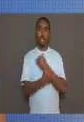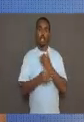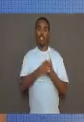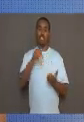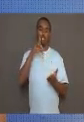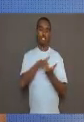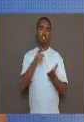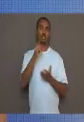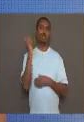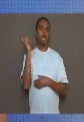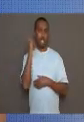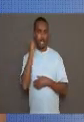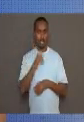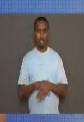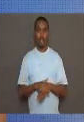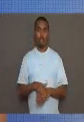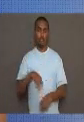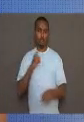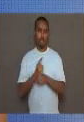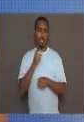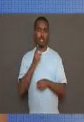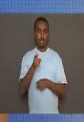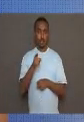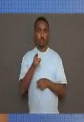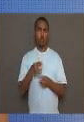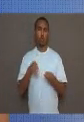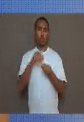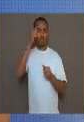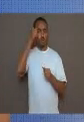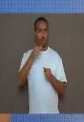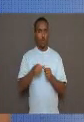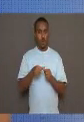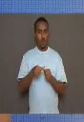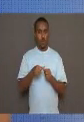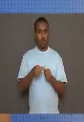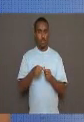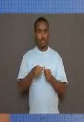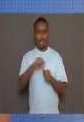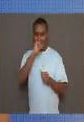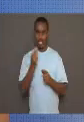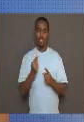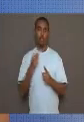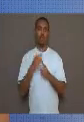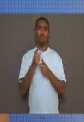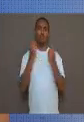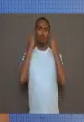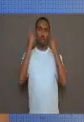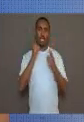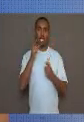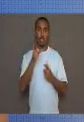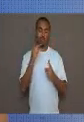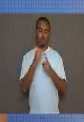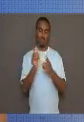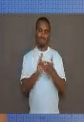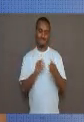city you hear. Make sure you also note any words that you do not understand in